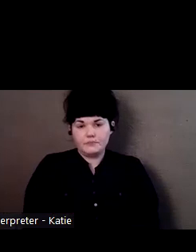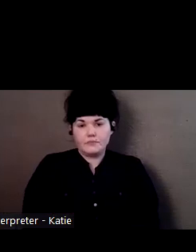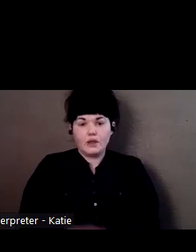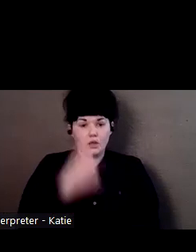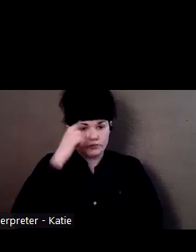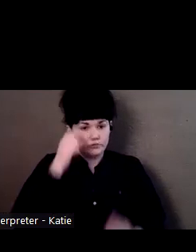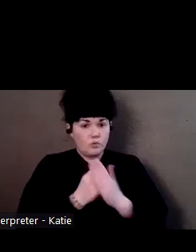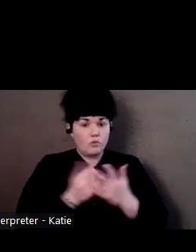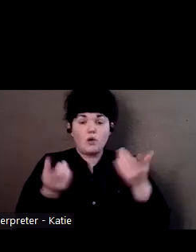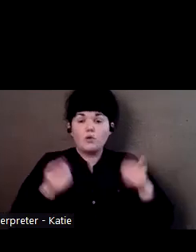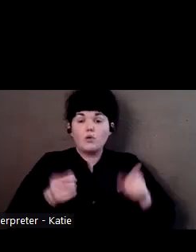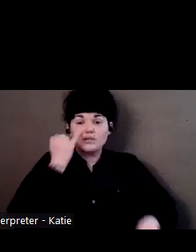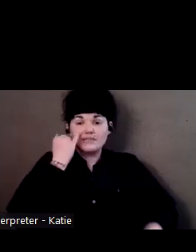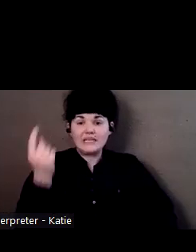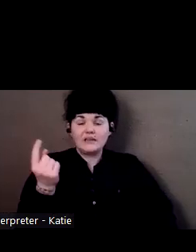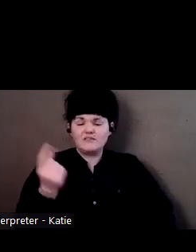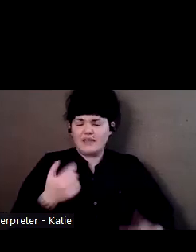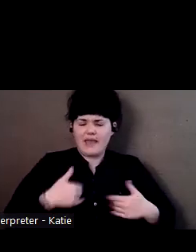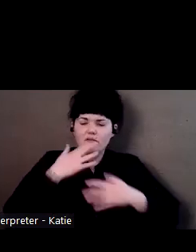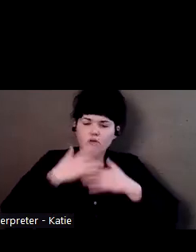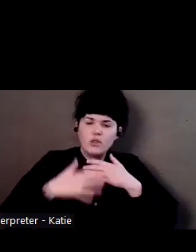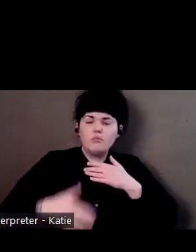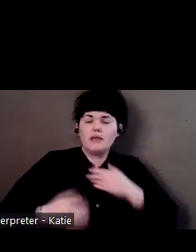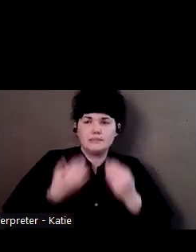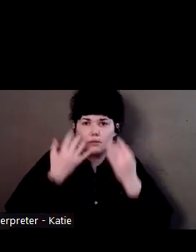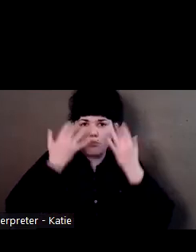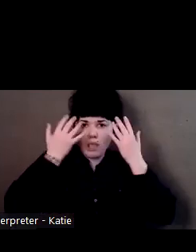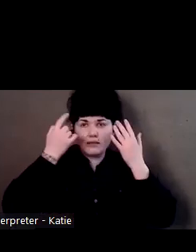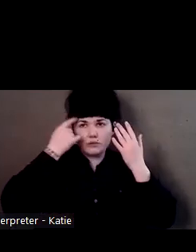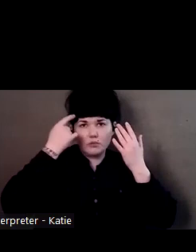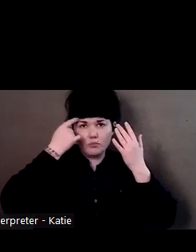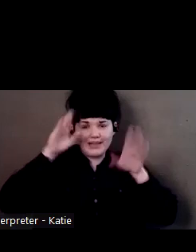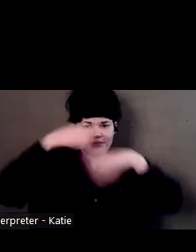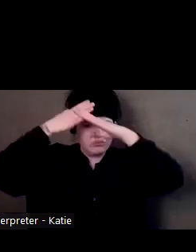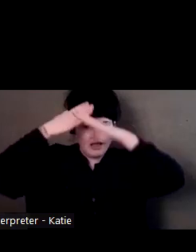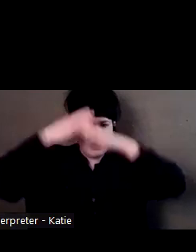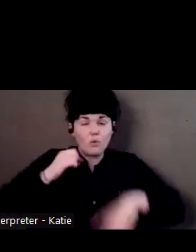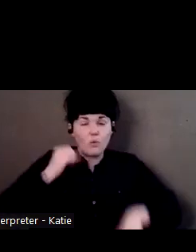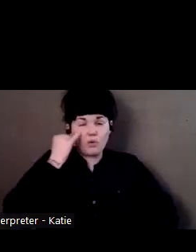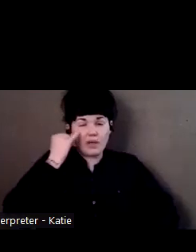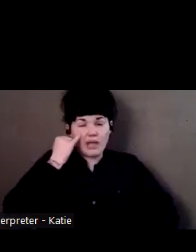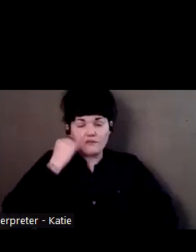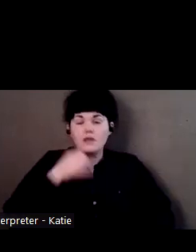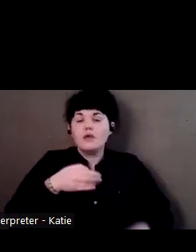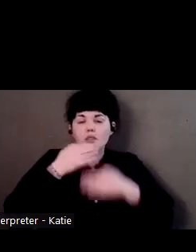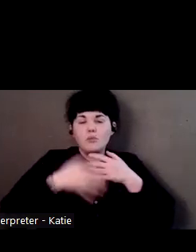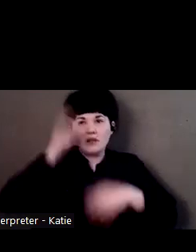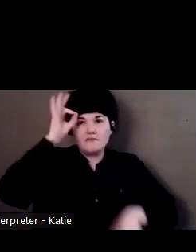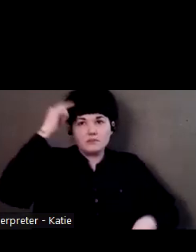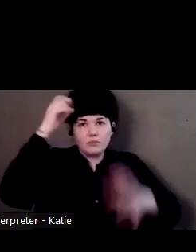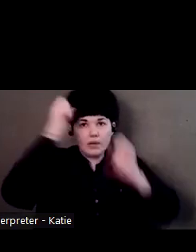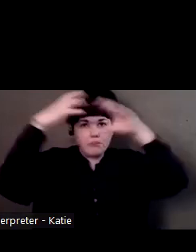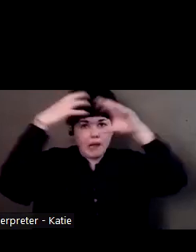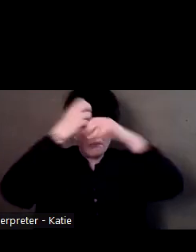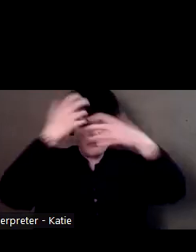occurs when something blocks the blood supply to part of the brain or when blood vessels burst in the brain. In either case, parts of the brain become damaged